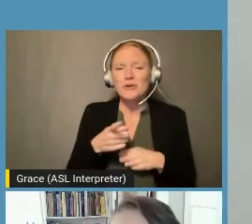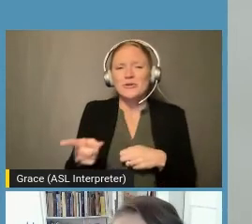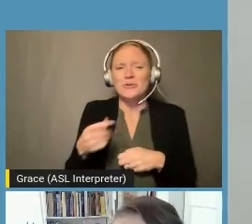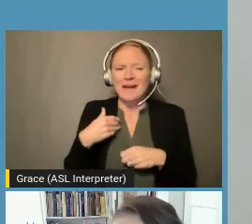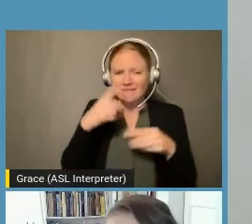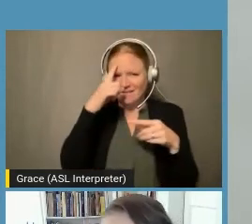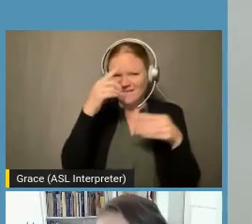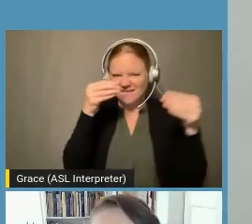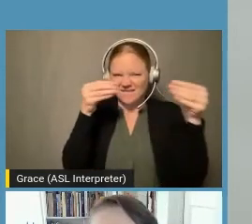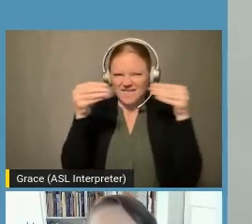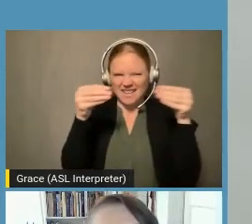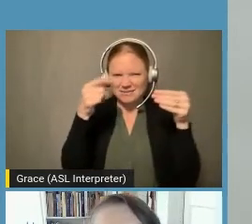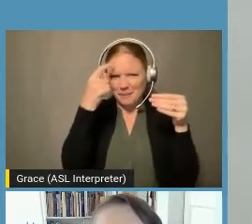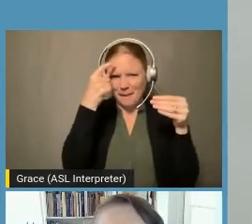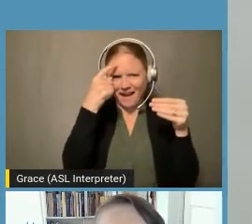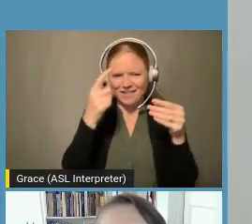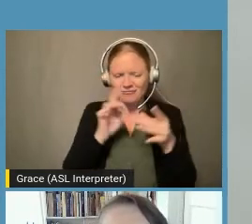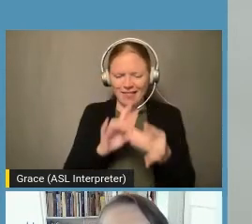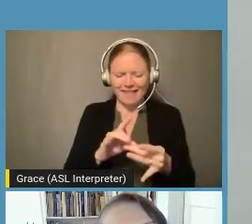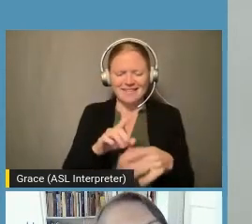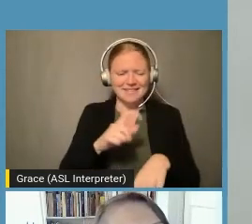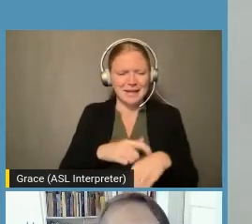about timeline. So,